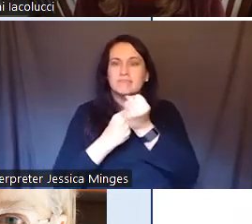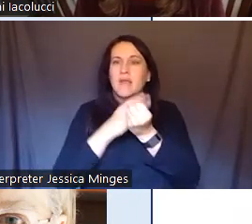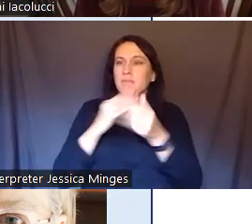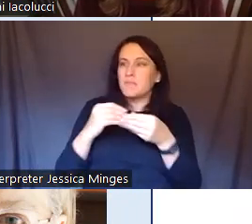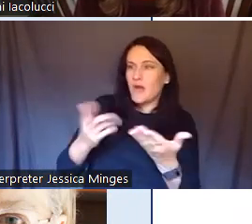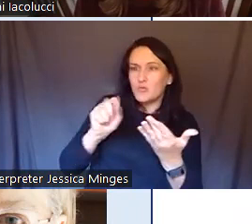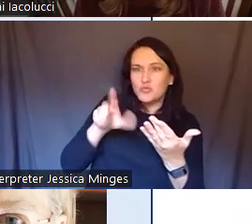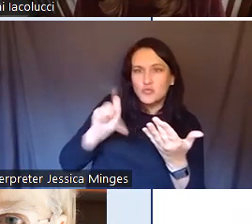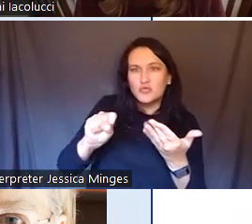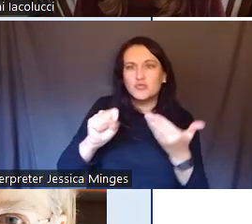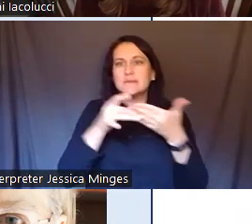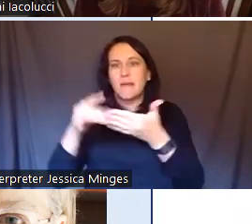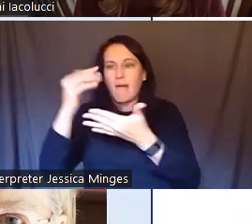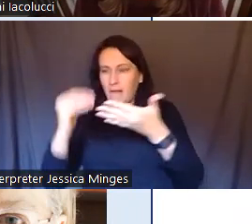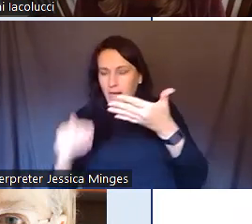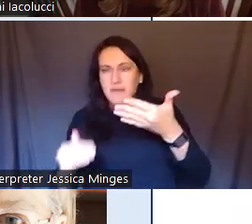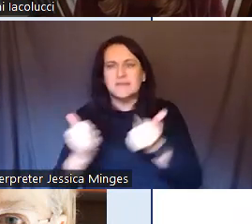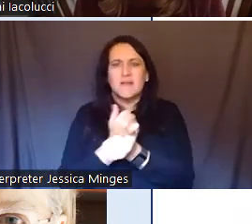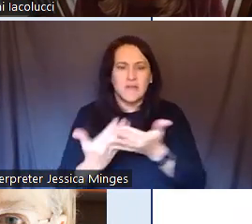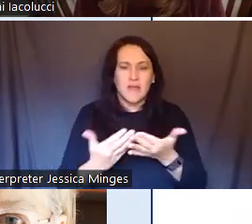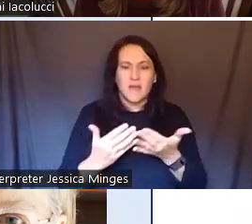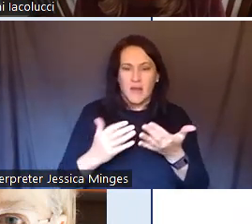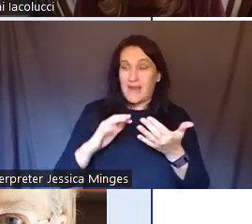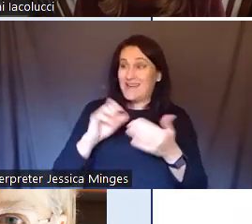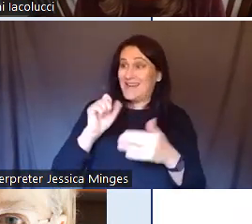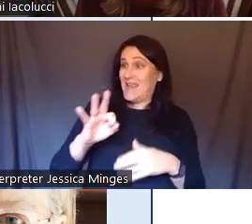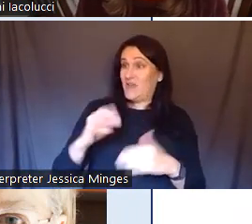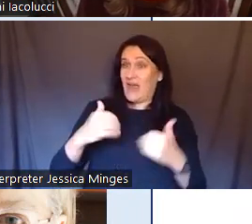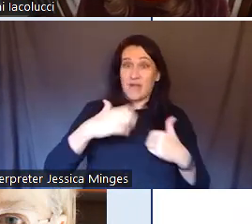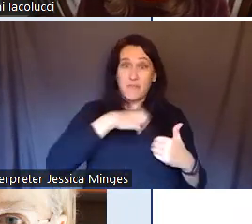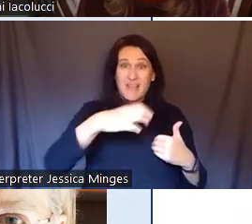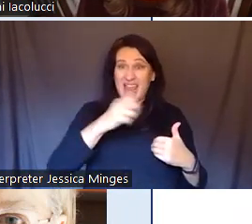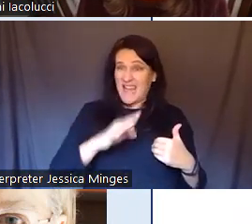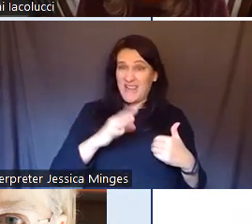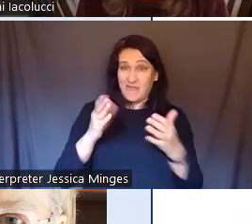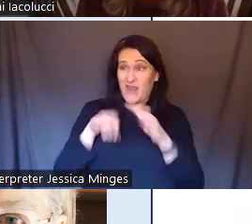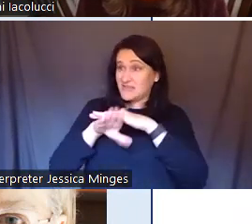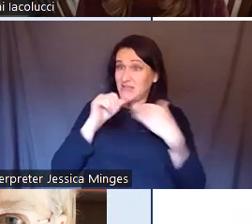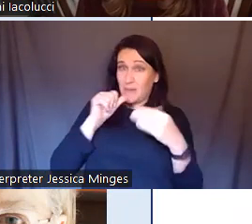information about issuing a complaint if access was not provided.